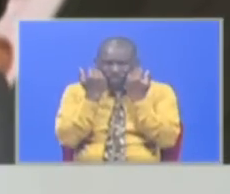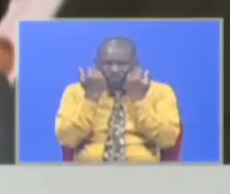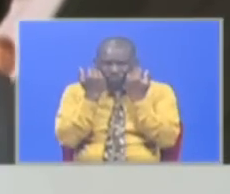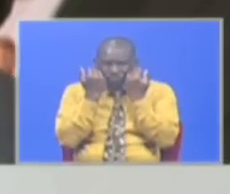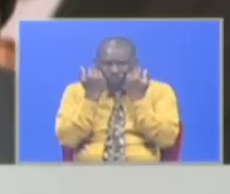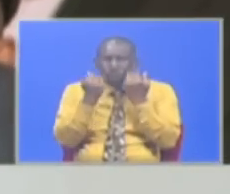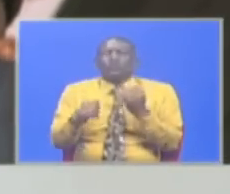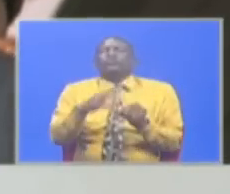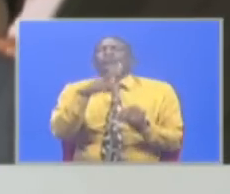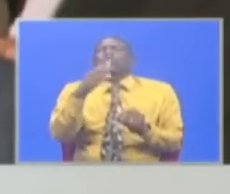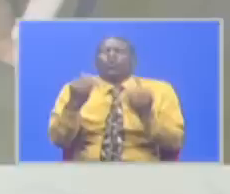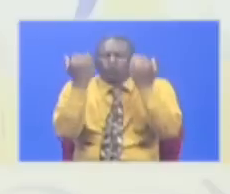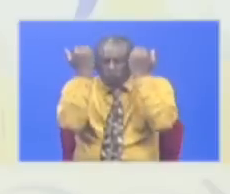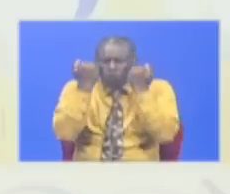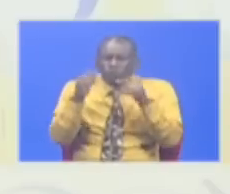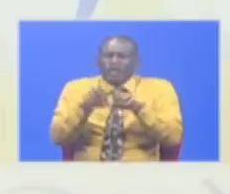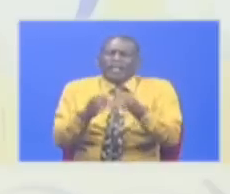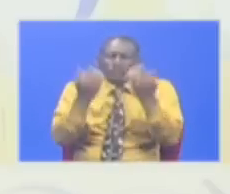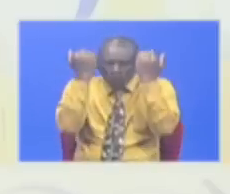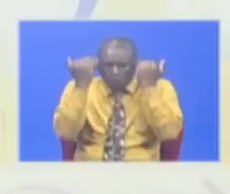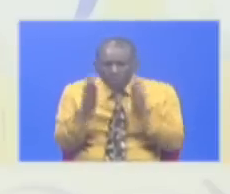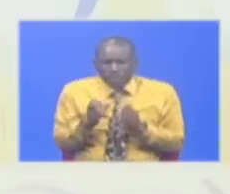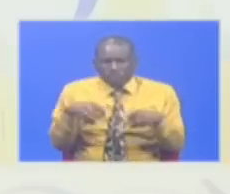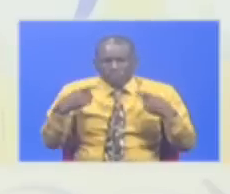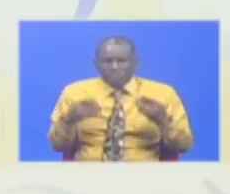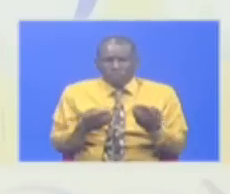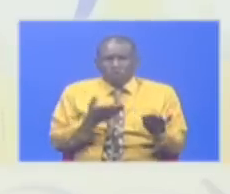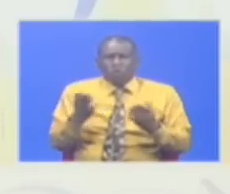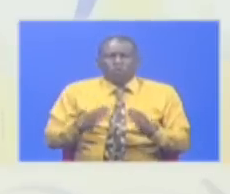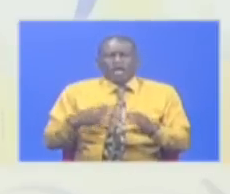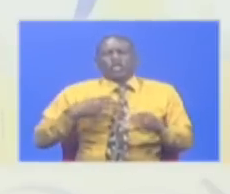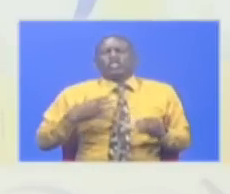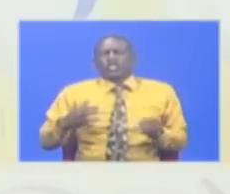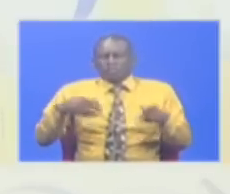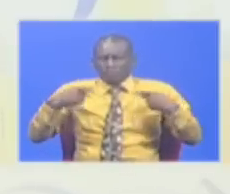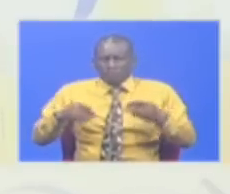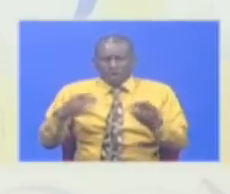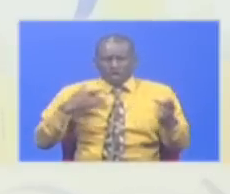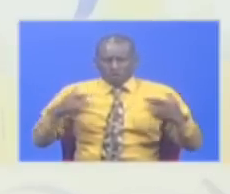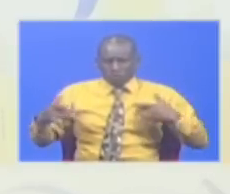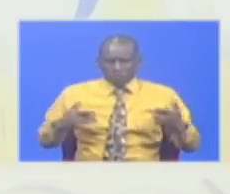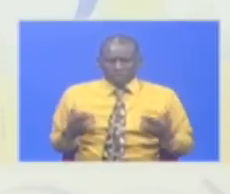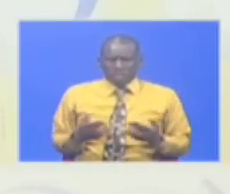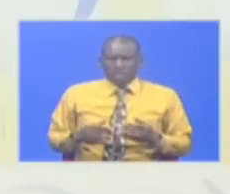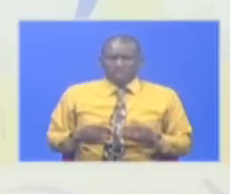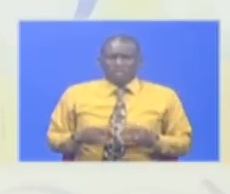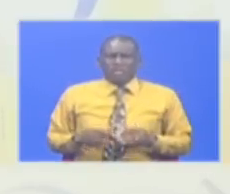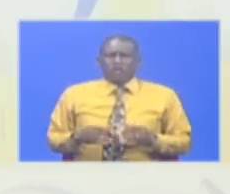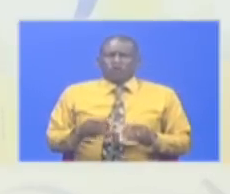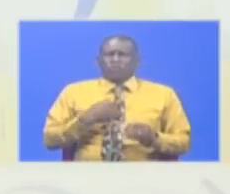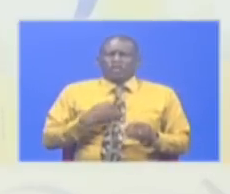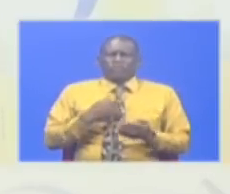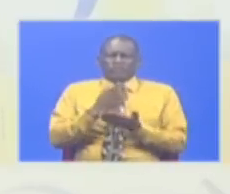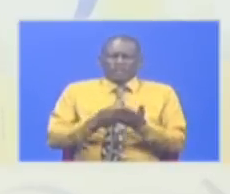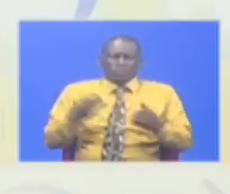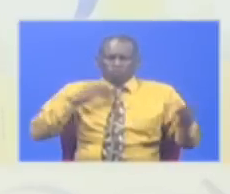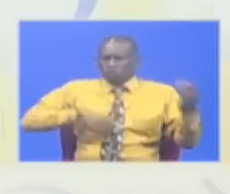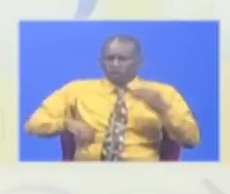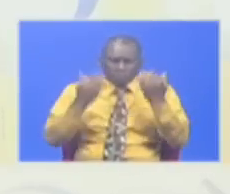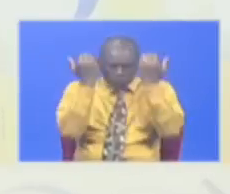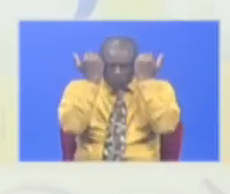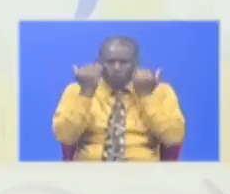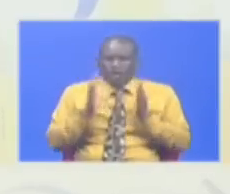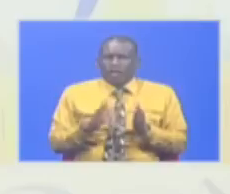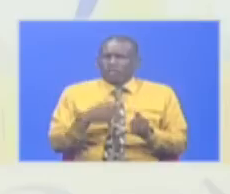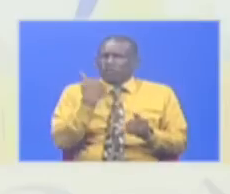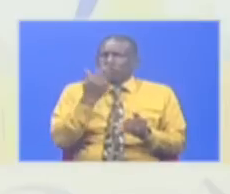appear in courts as counsel? Where the big fish is concerned, there are some unscrupulous lawyers who would